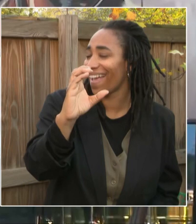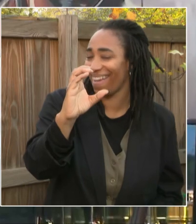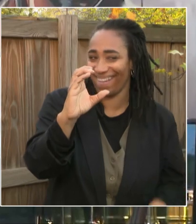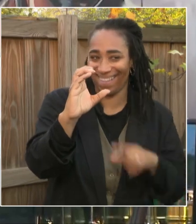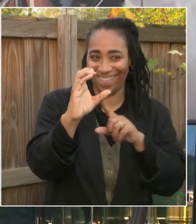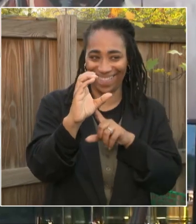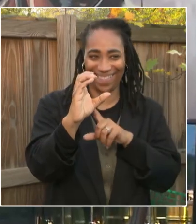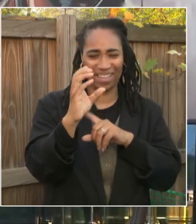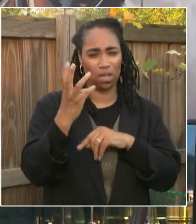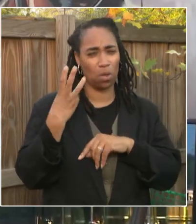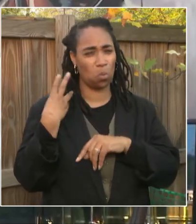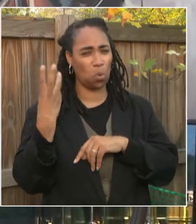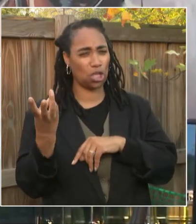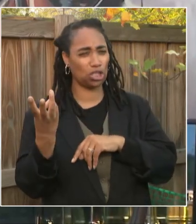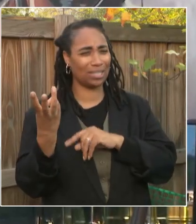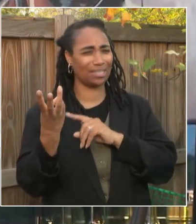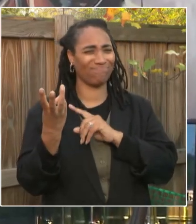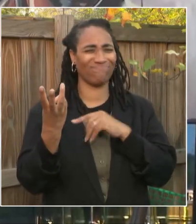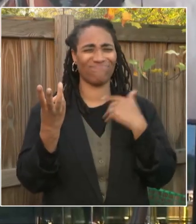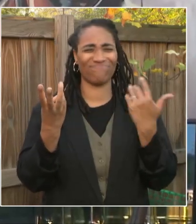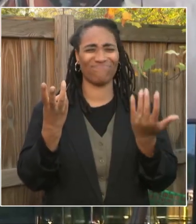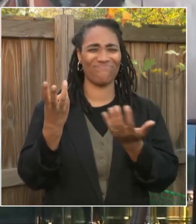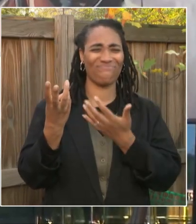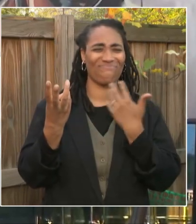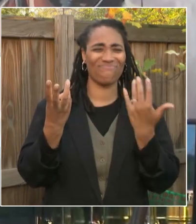down the street, okay? I don't like